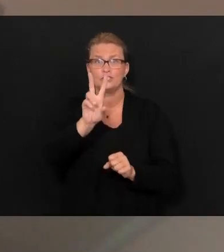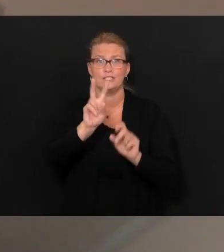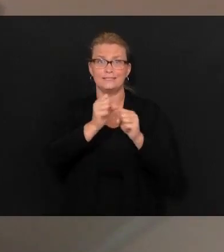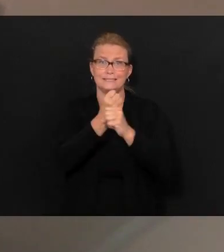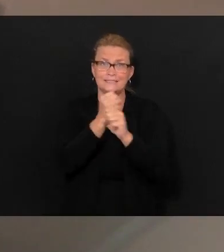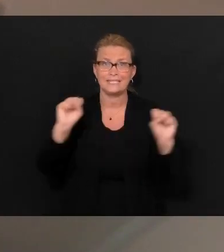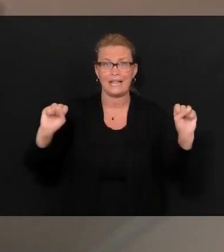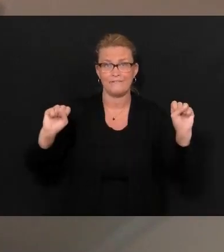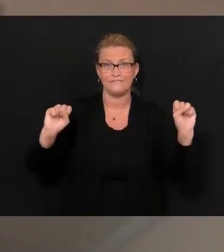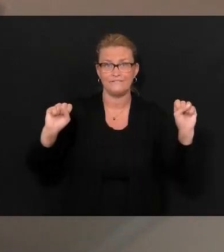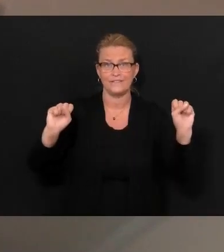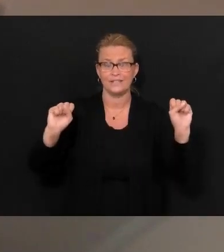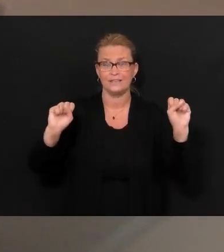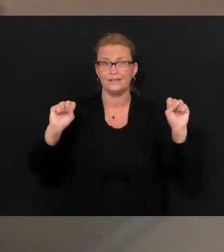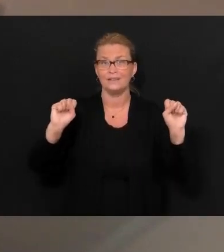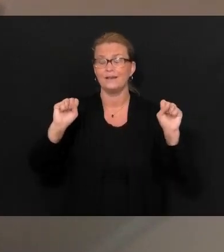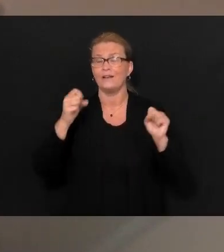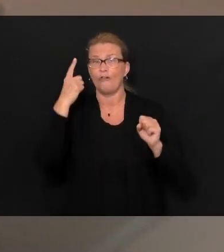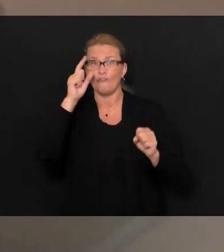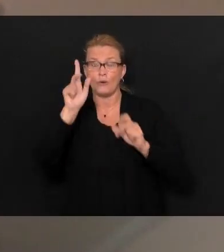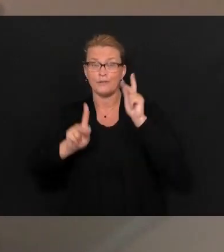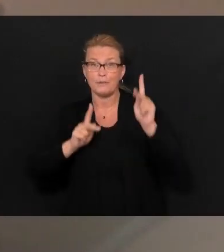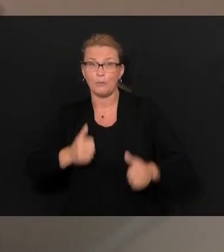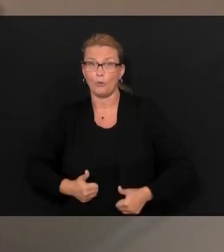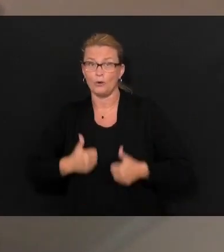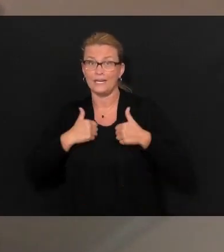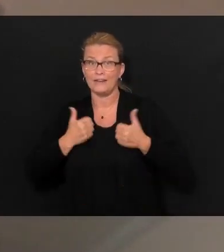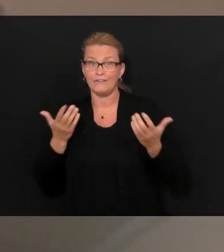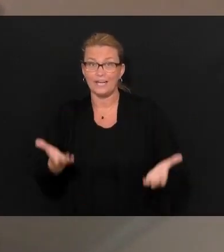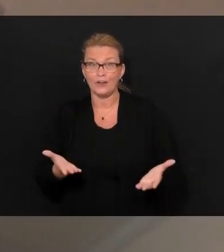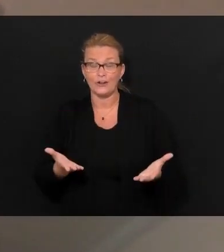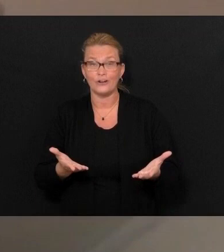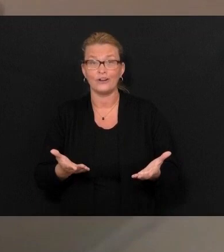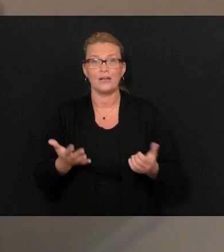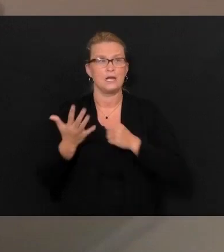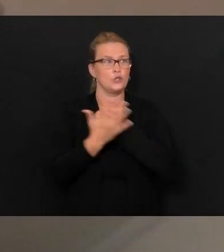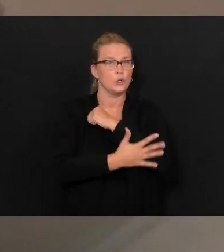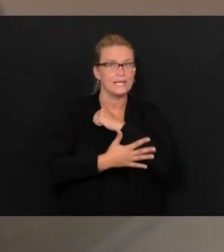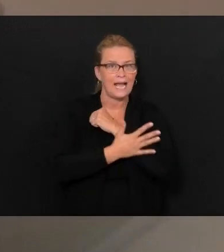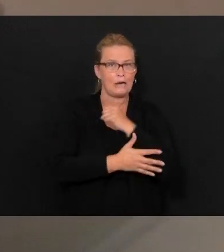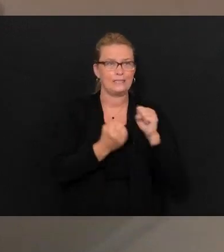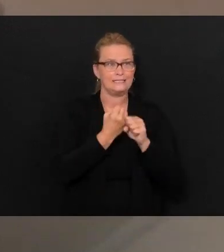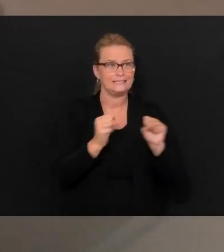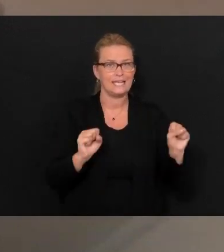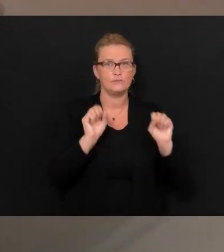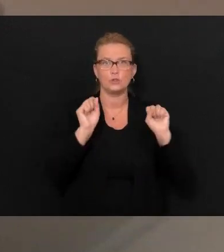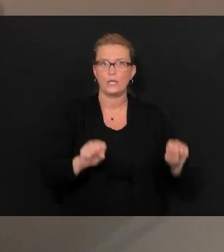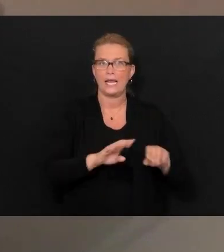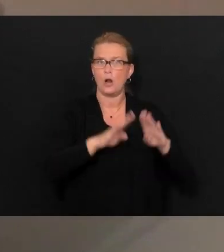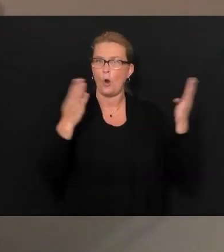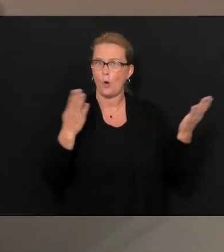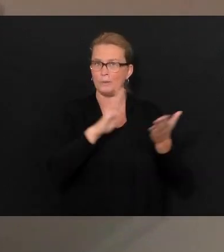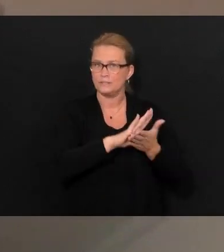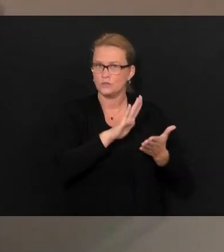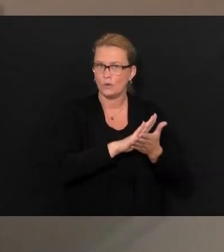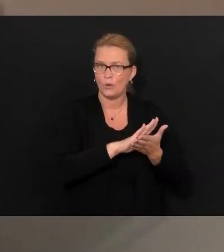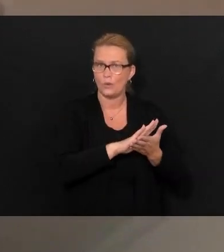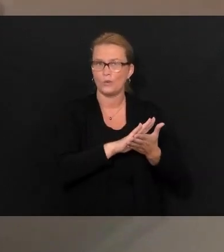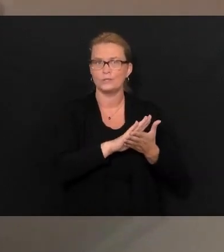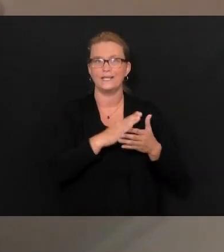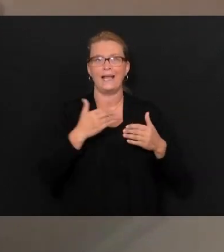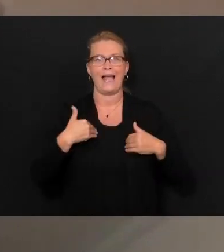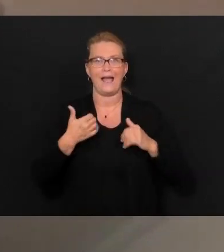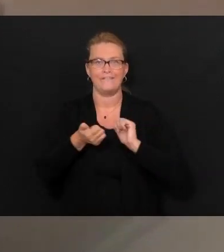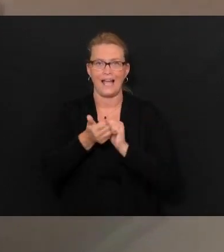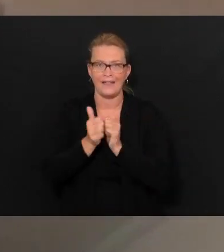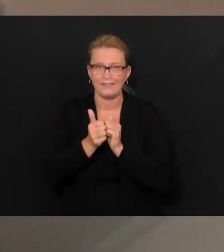our residents, make our county safe, allow us to continue to reopen schools and athletic